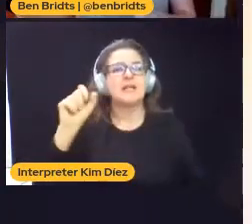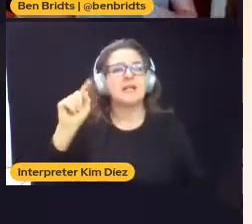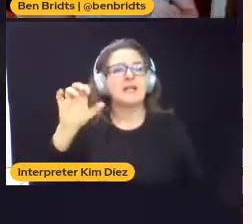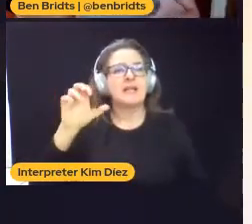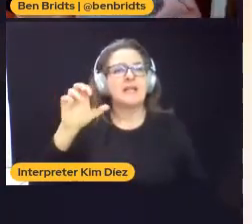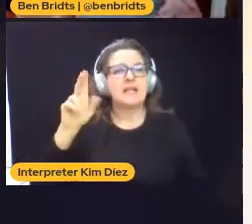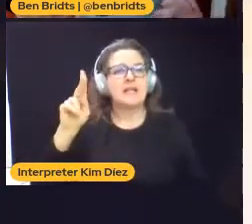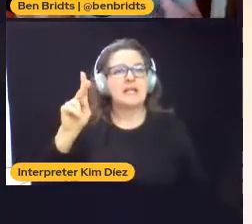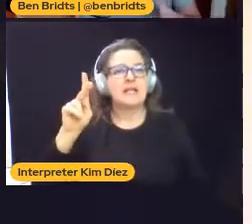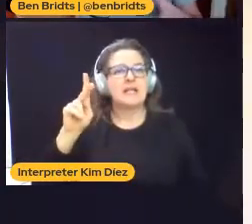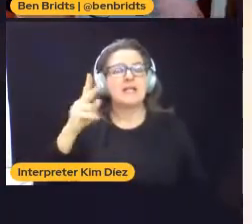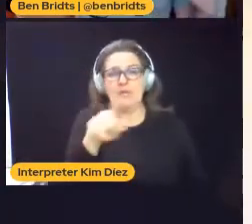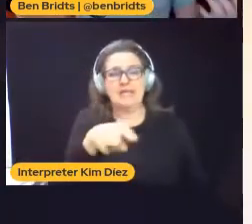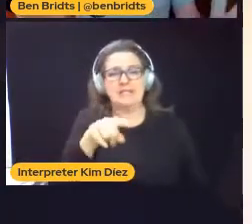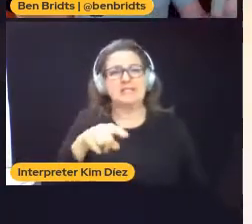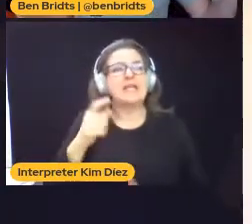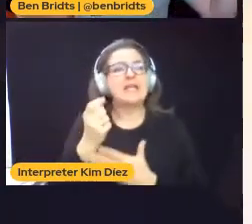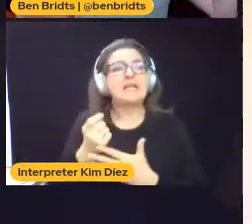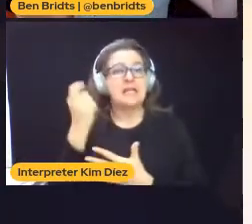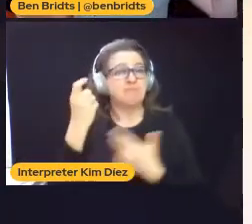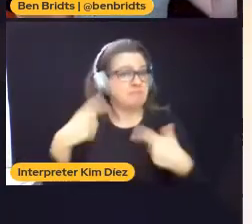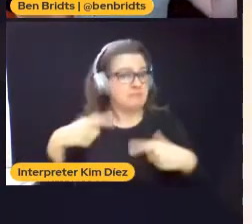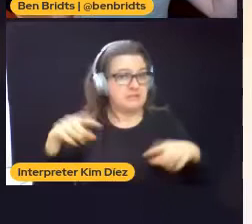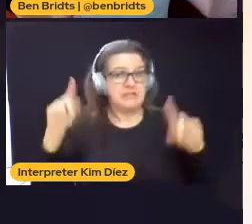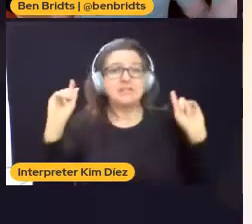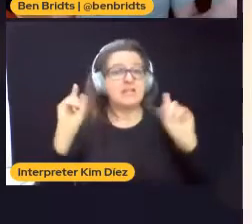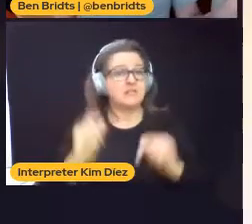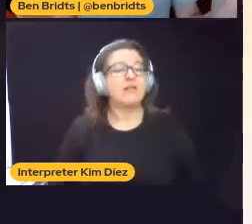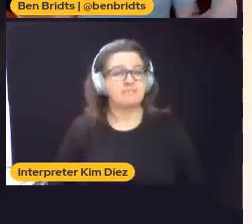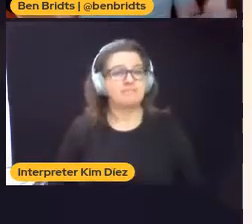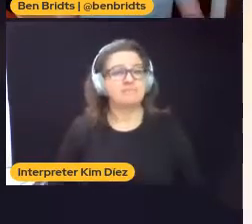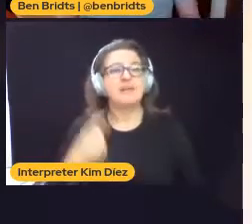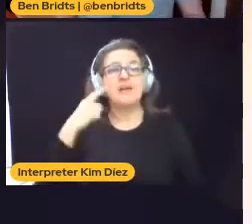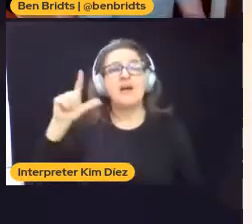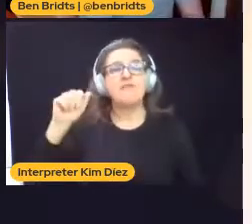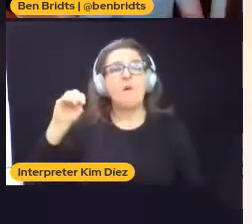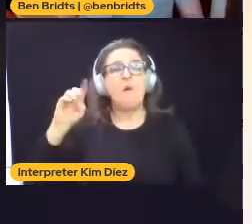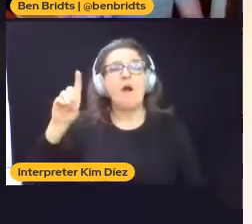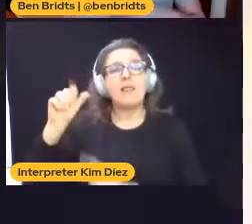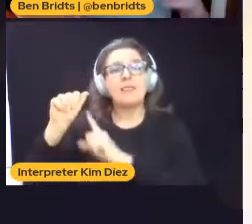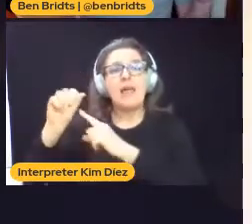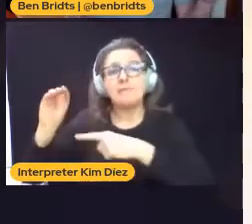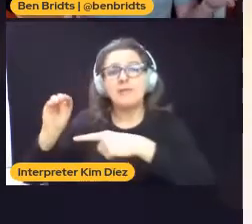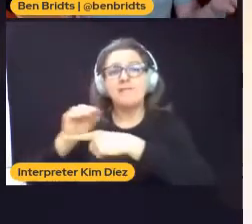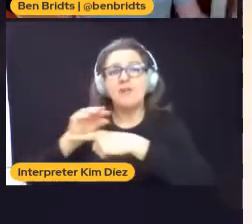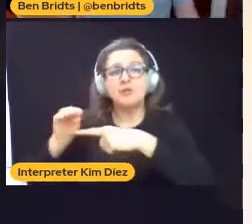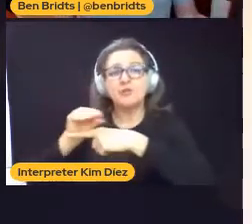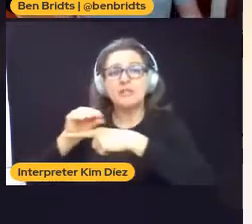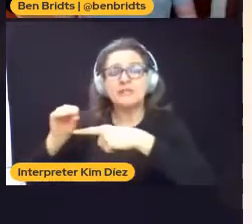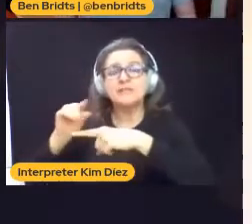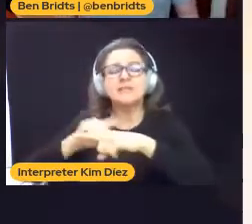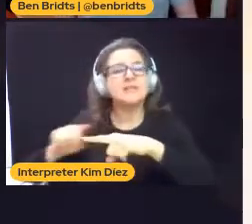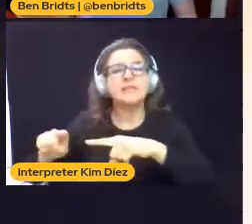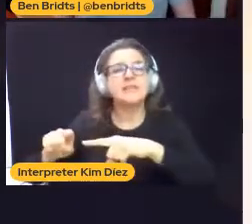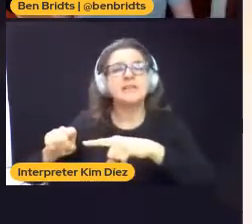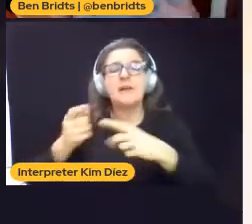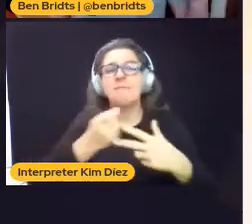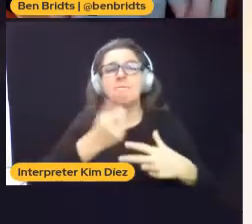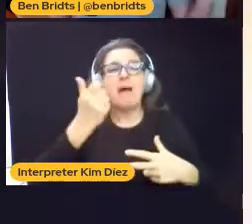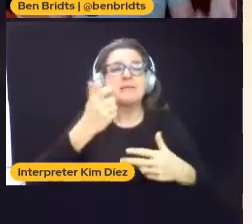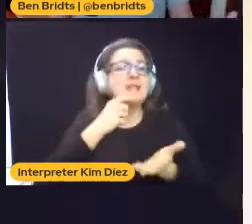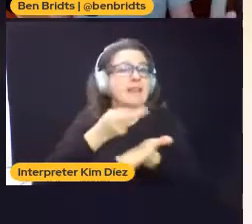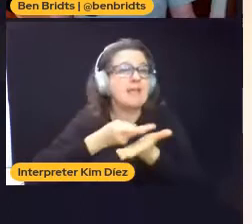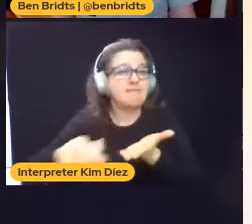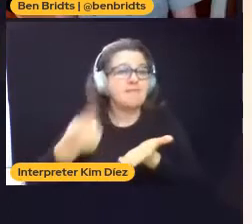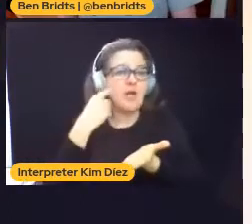here that the delete was successful for the Lambda functions. But the delete failed for